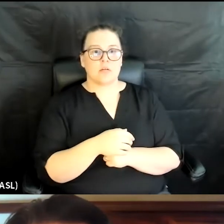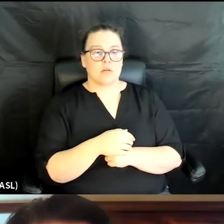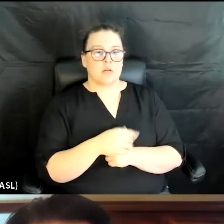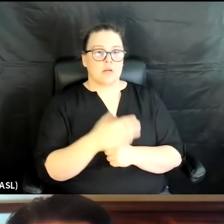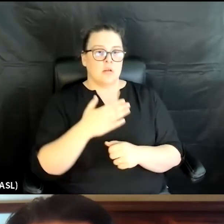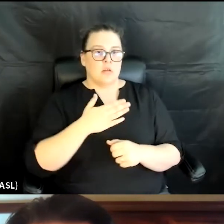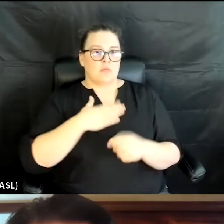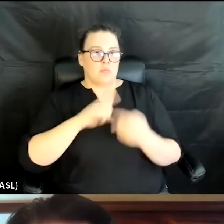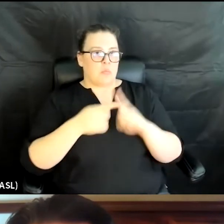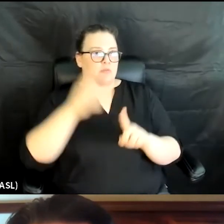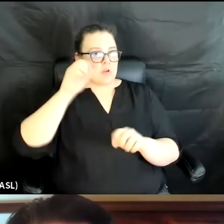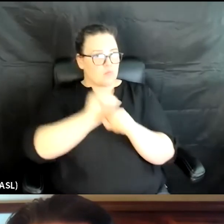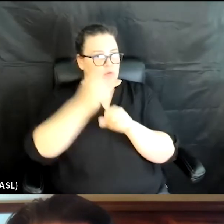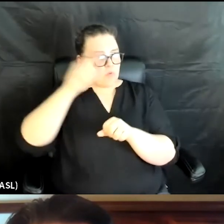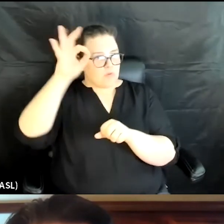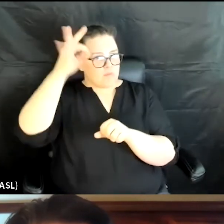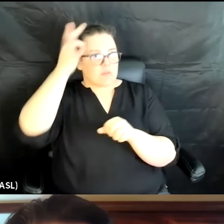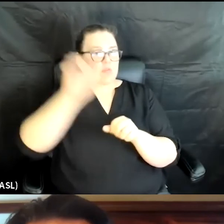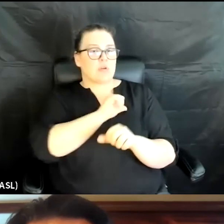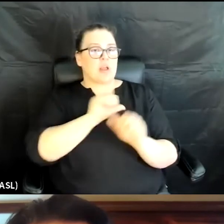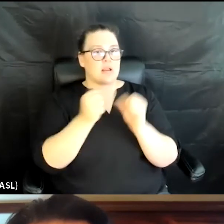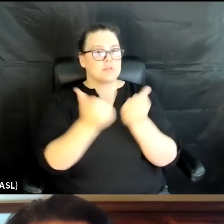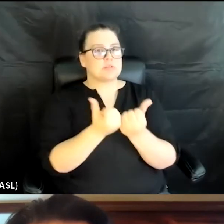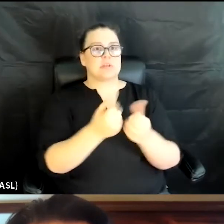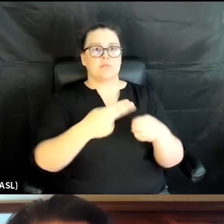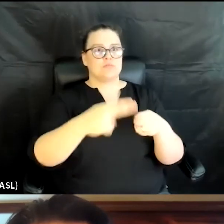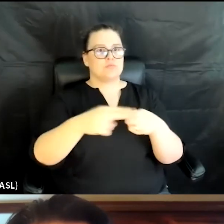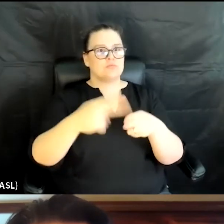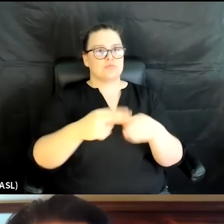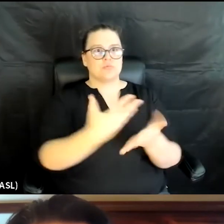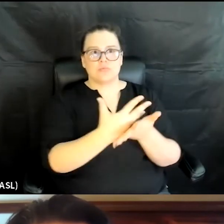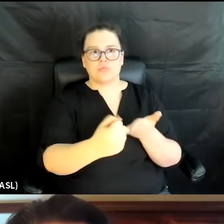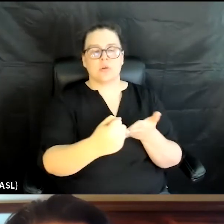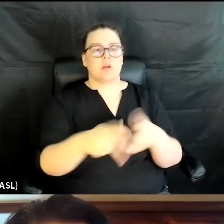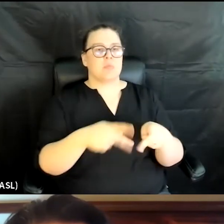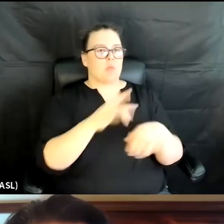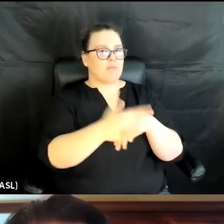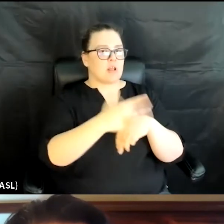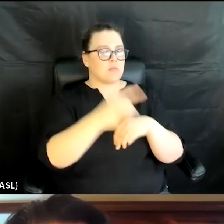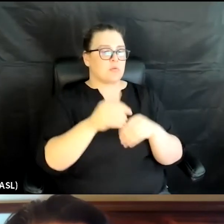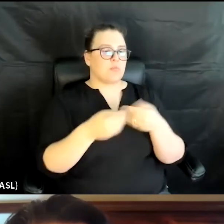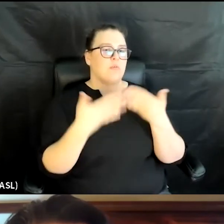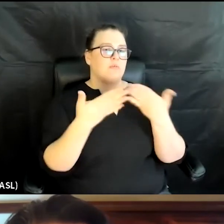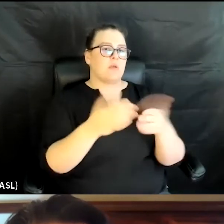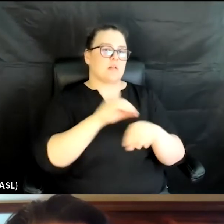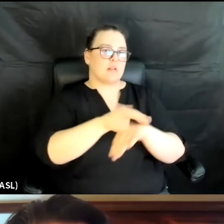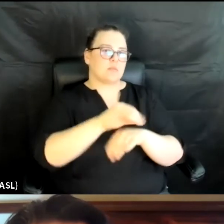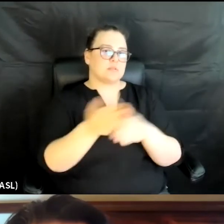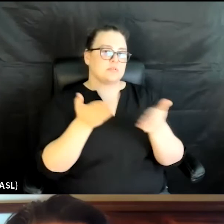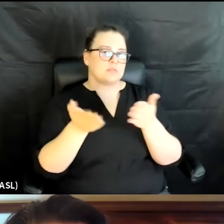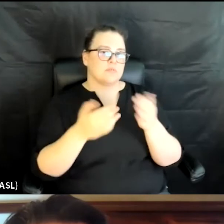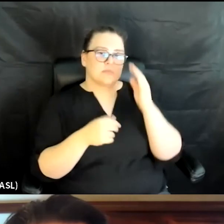and there's a real shortage of folks available to provide the counseling services. And then